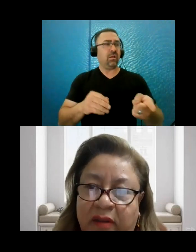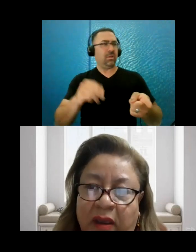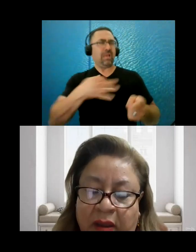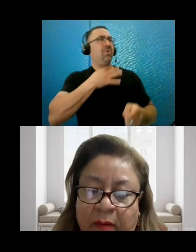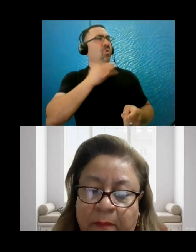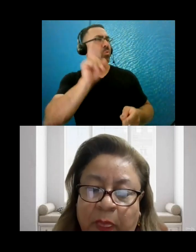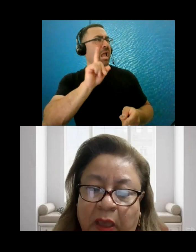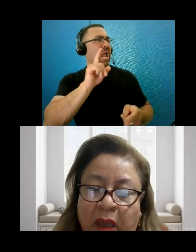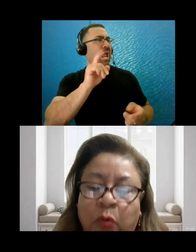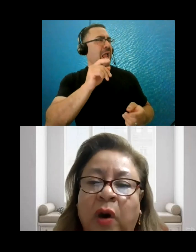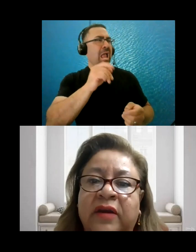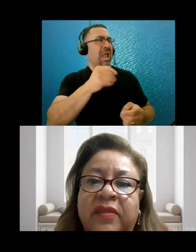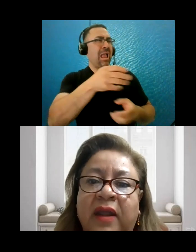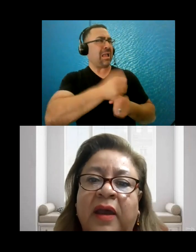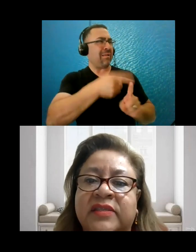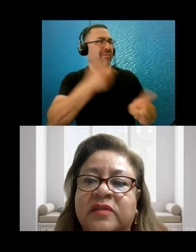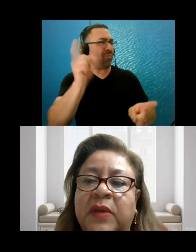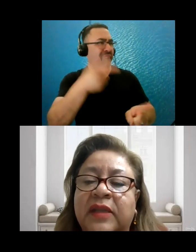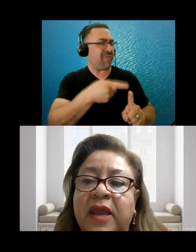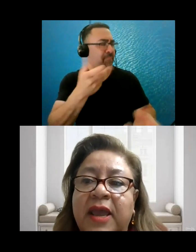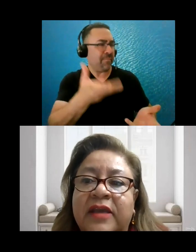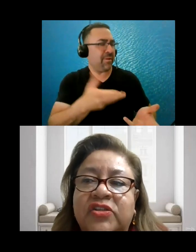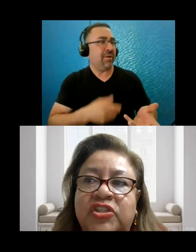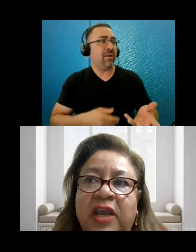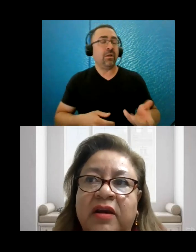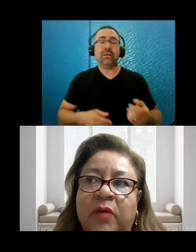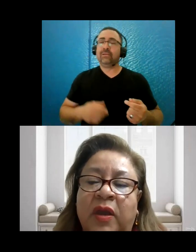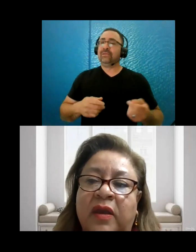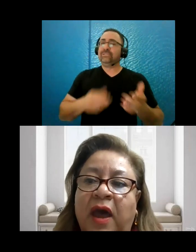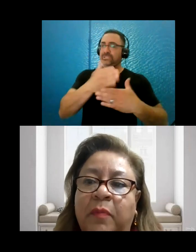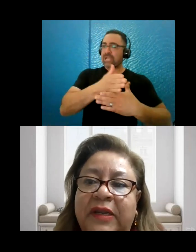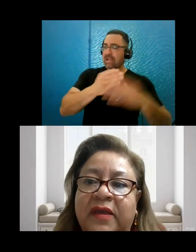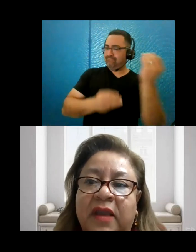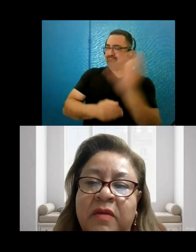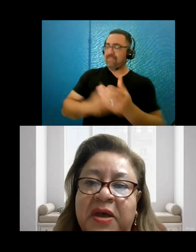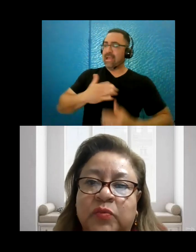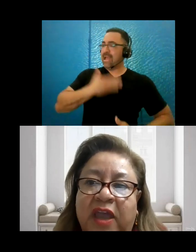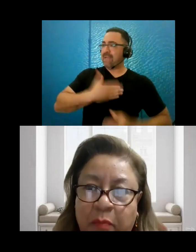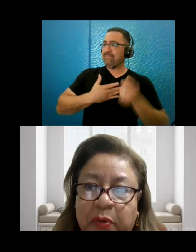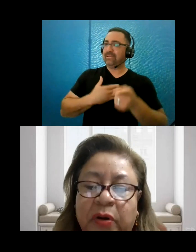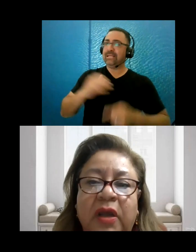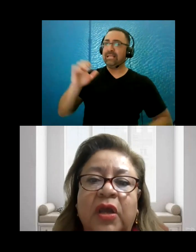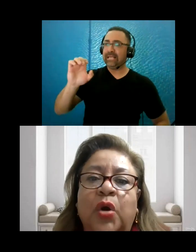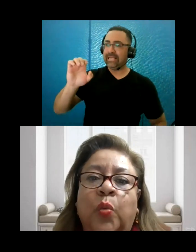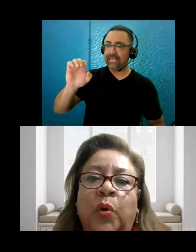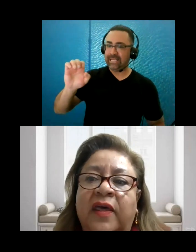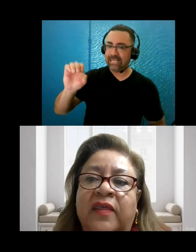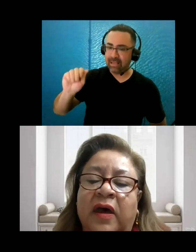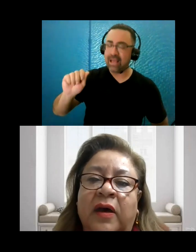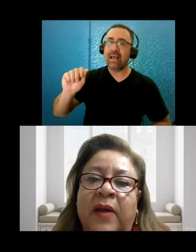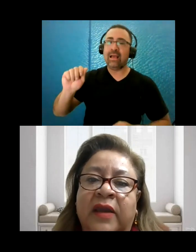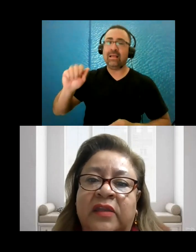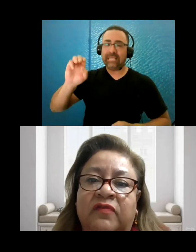had acquired that assessment. And she shared happily that IMAS helped her